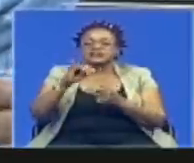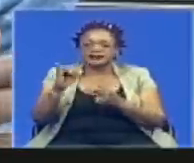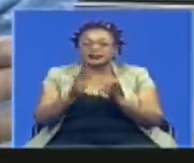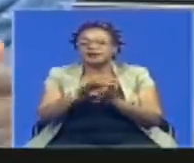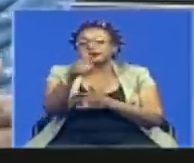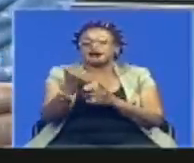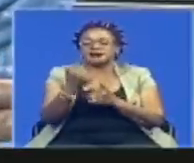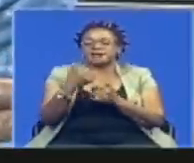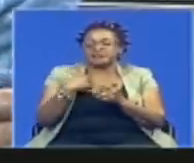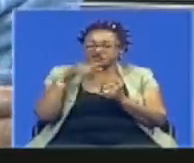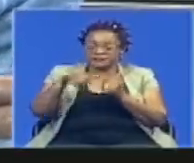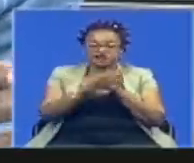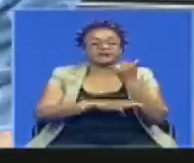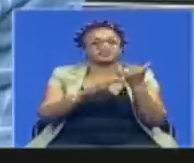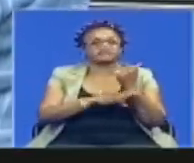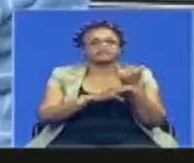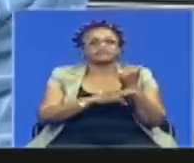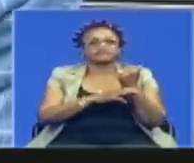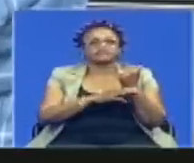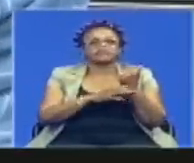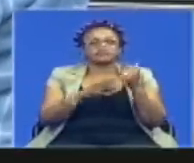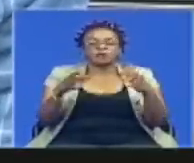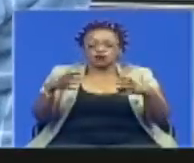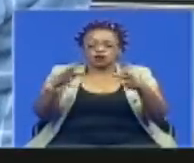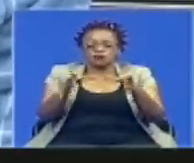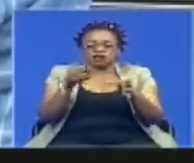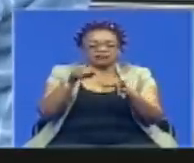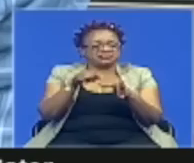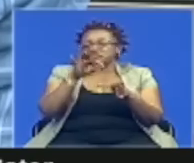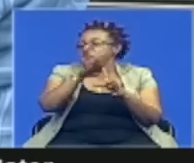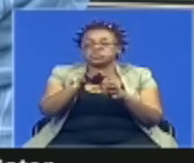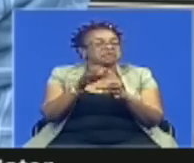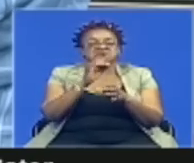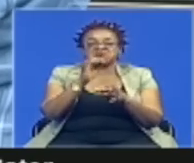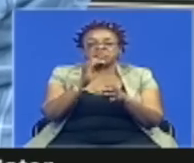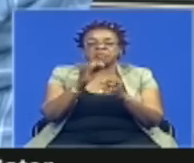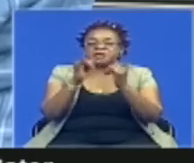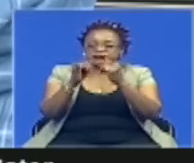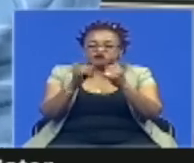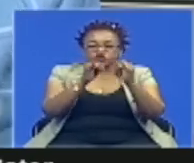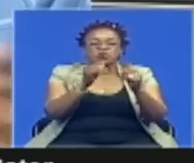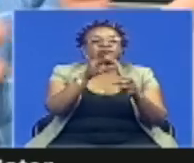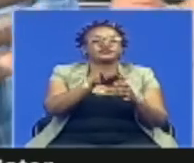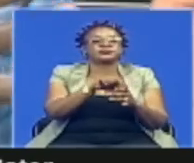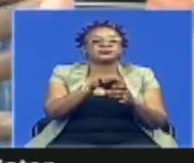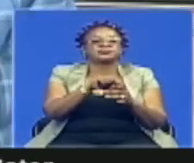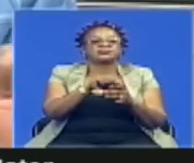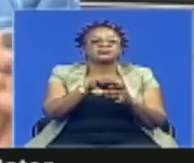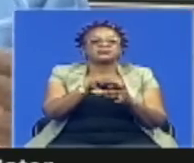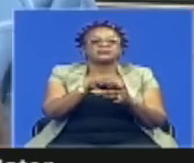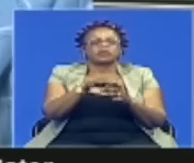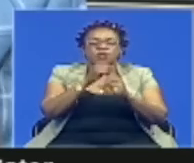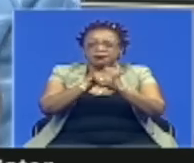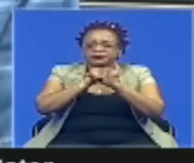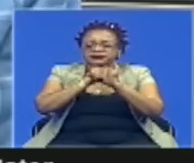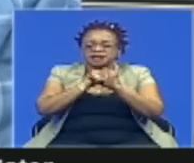confounding this country with is that communities vote. Communities don't vote. Individuals vote. We are all protected at certain corners so